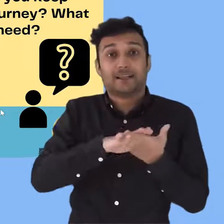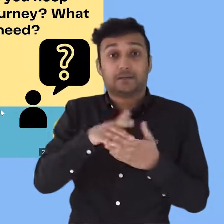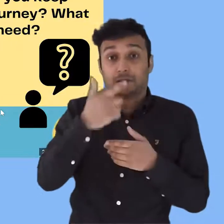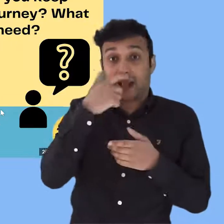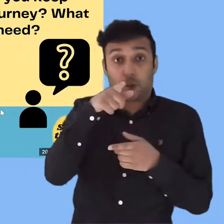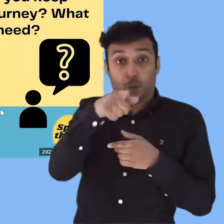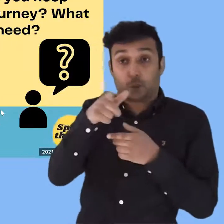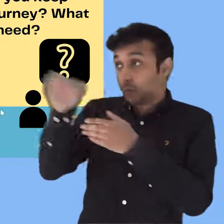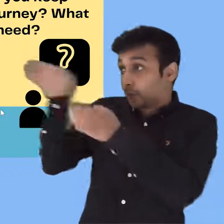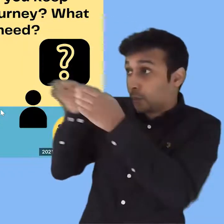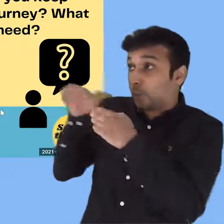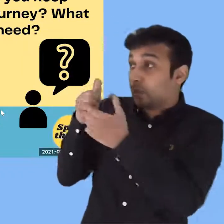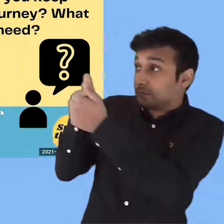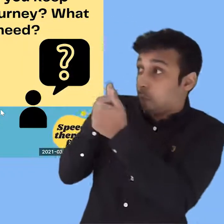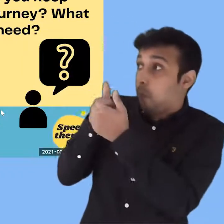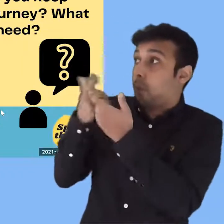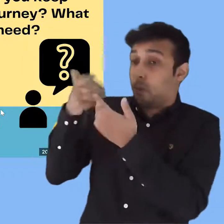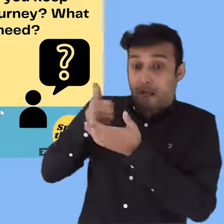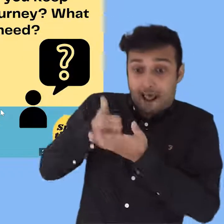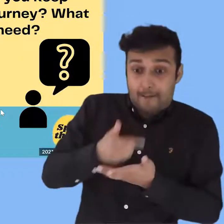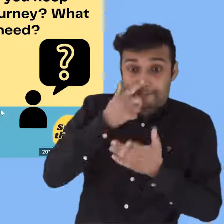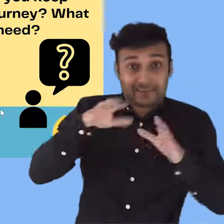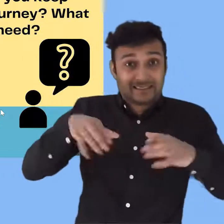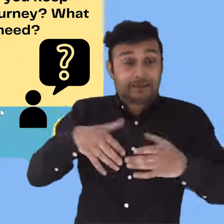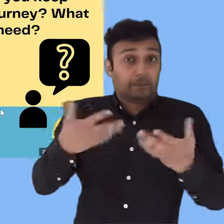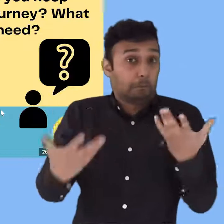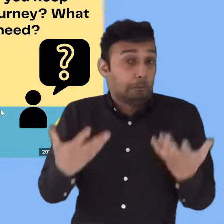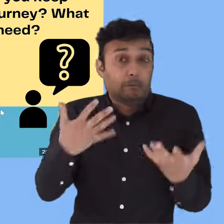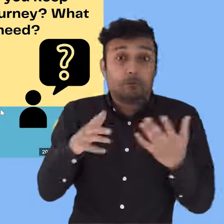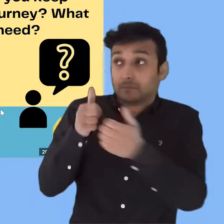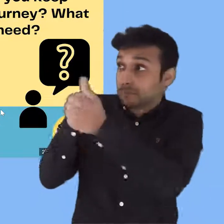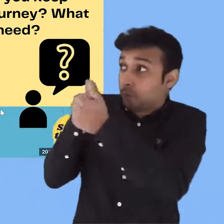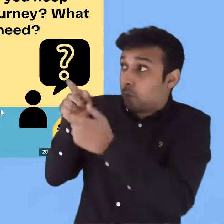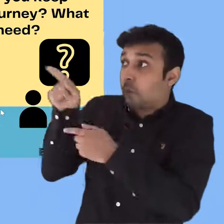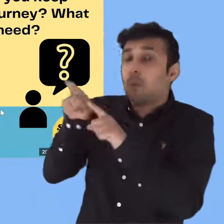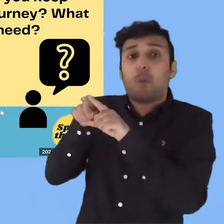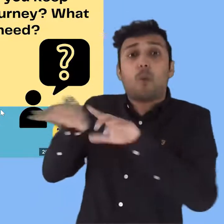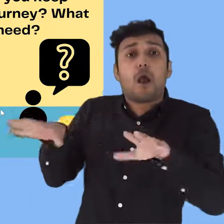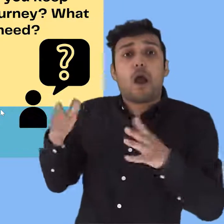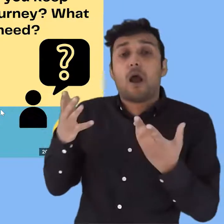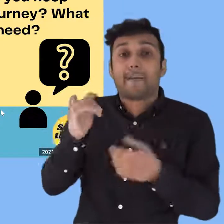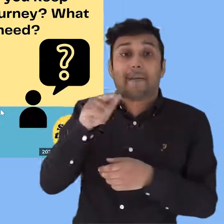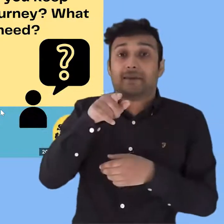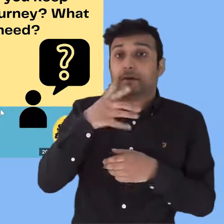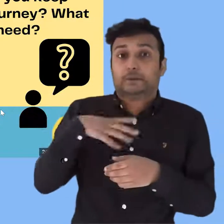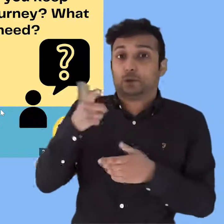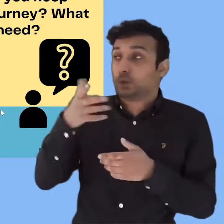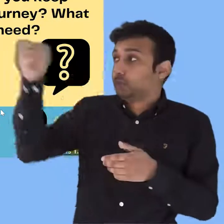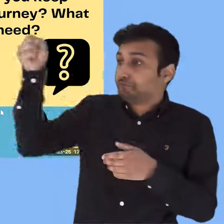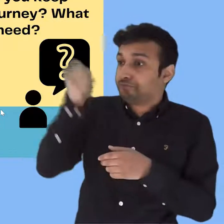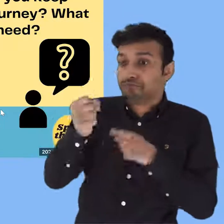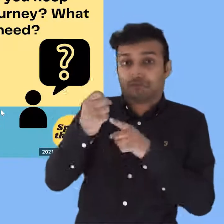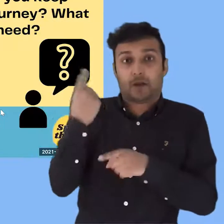to employ and contract an anti-racist educator and